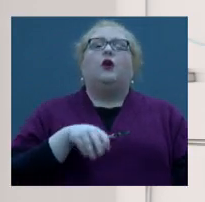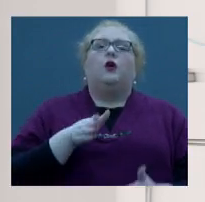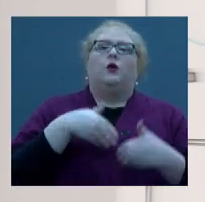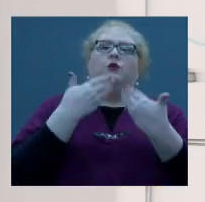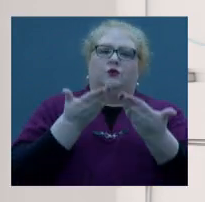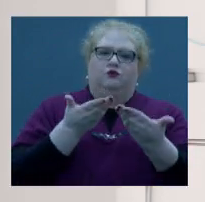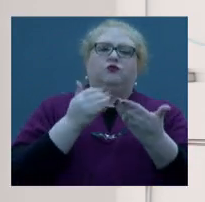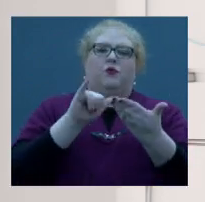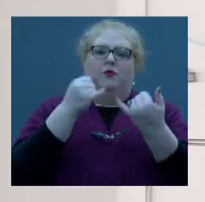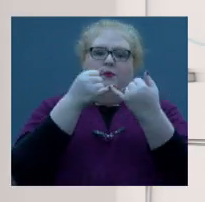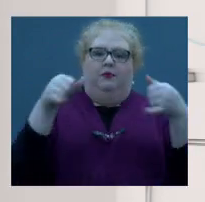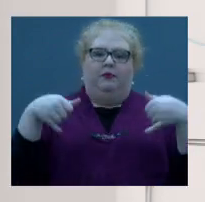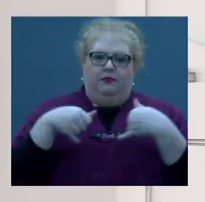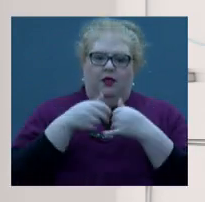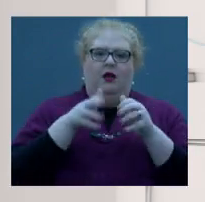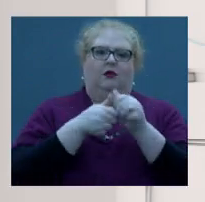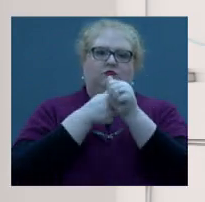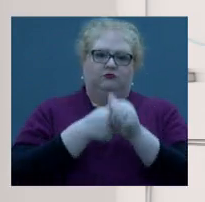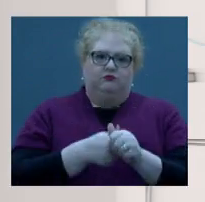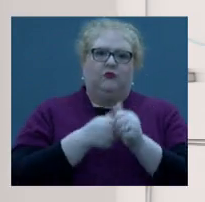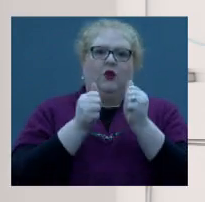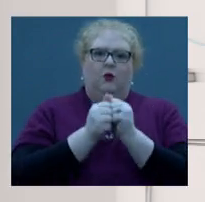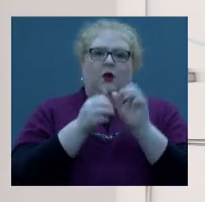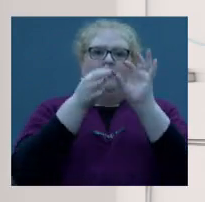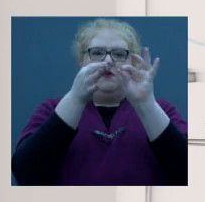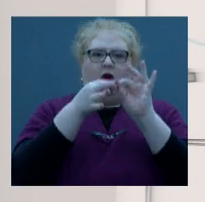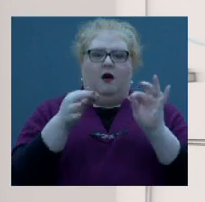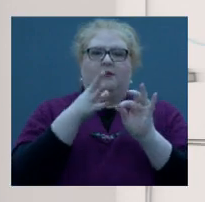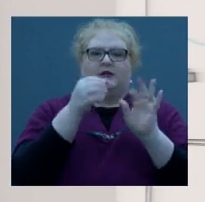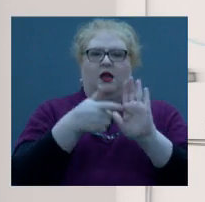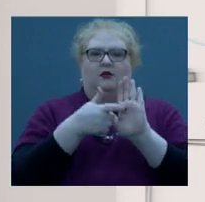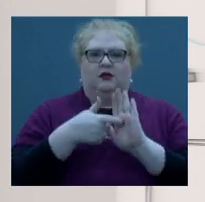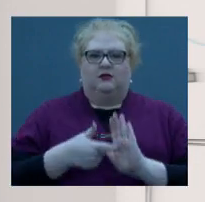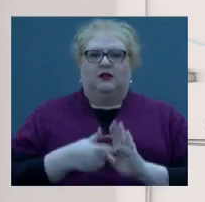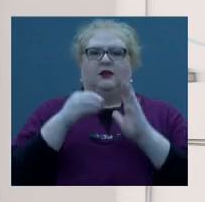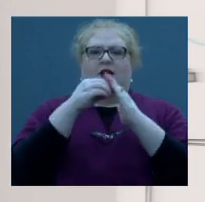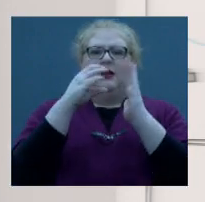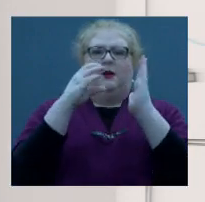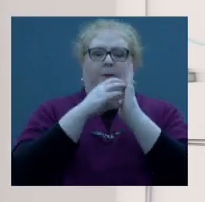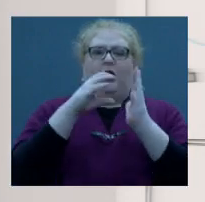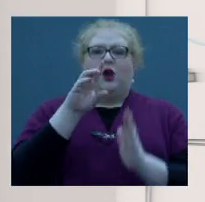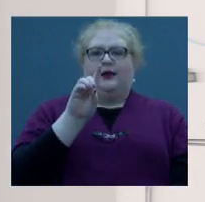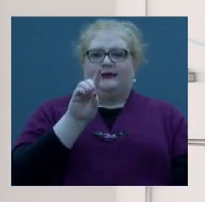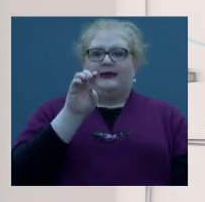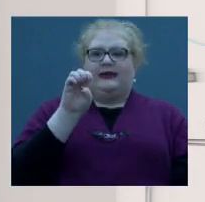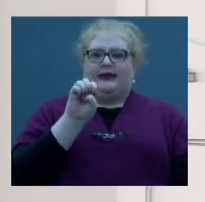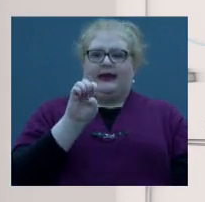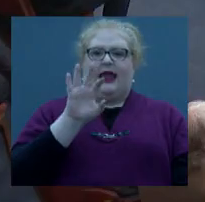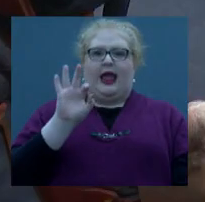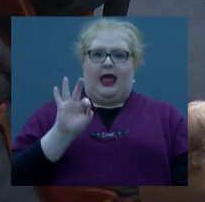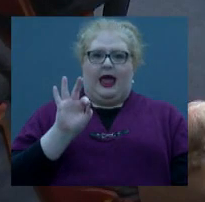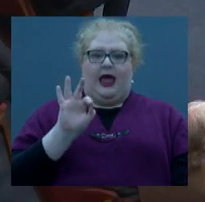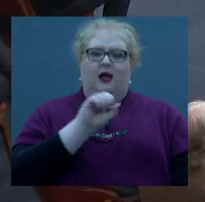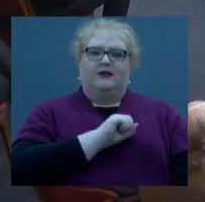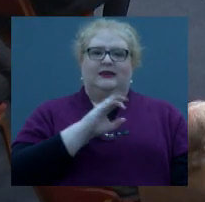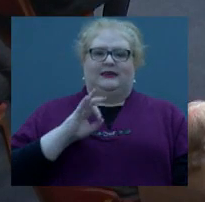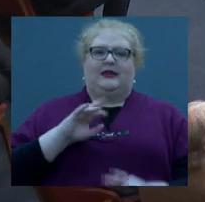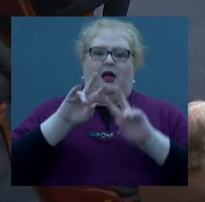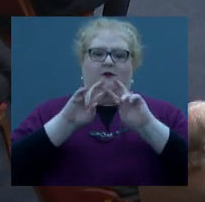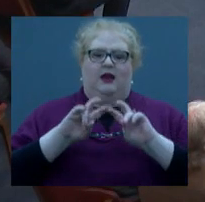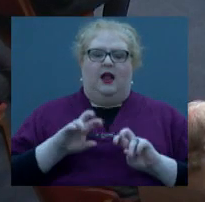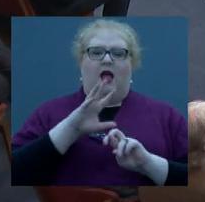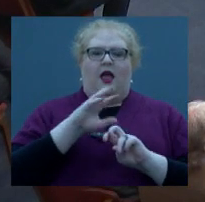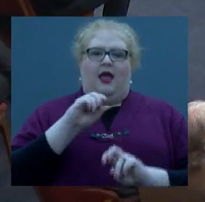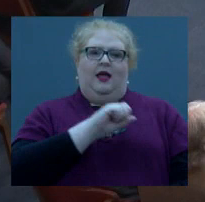and variances subject to compliance with the comments and conditions outlined in paragraphs D, E, and F and the staff analysis in the